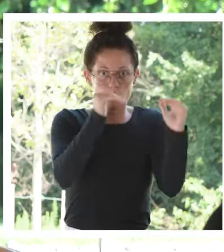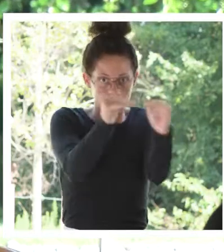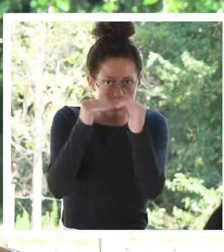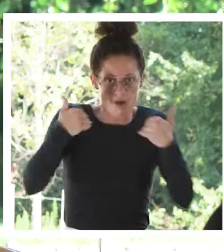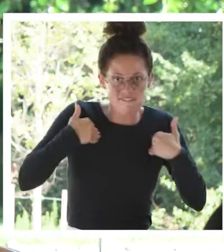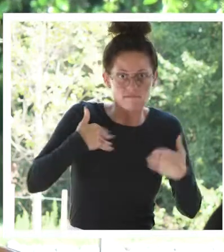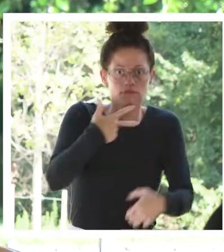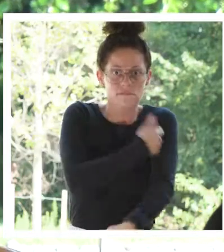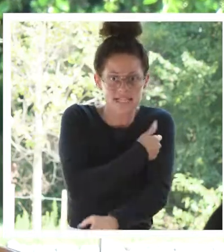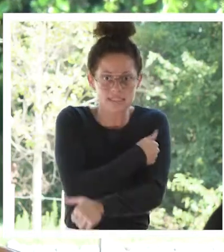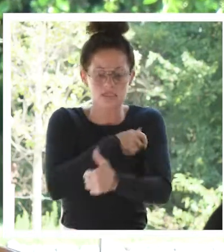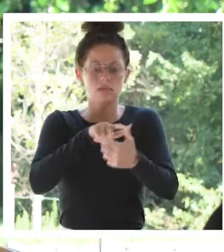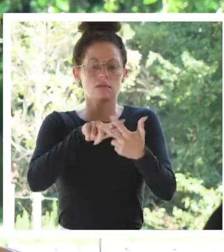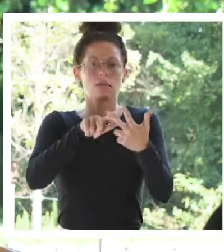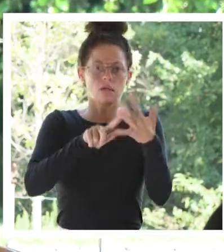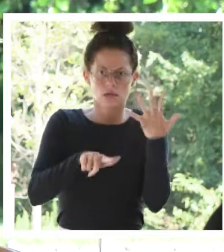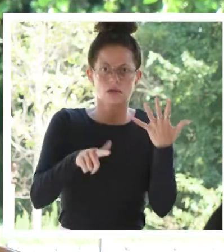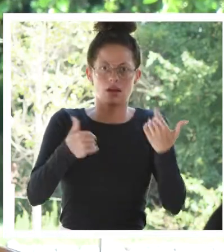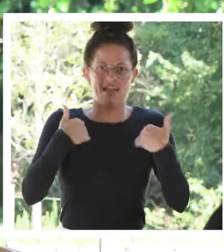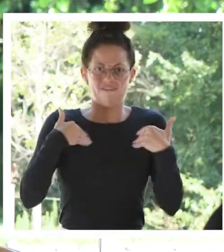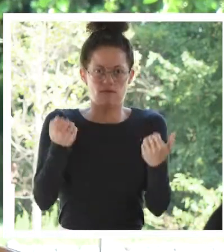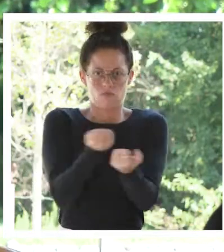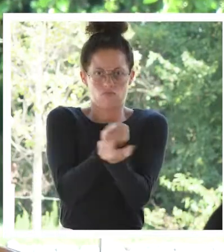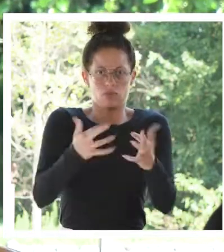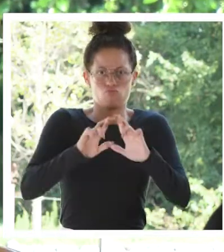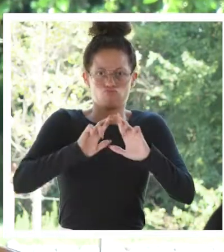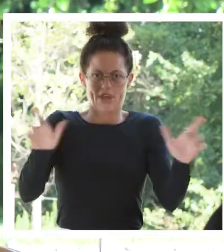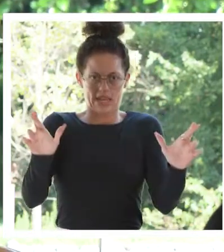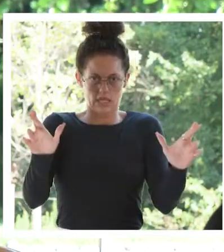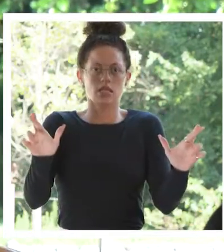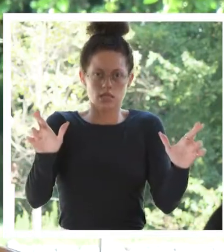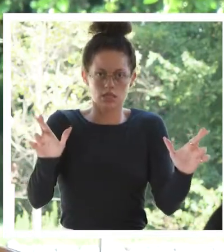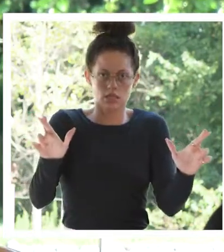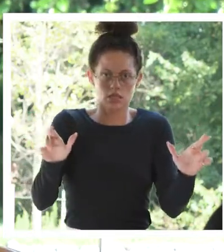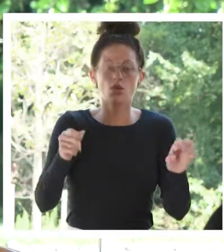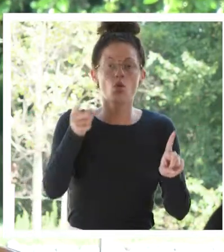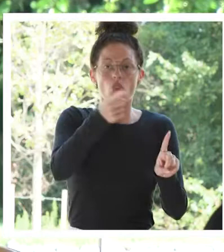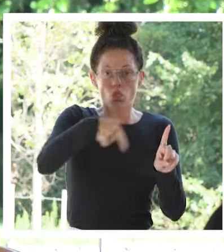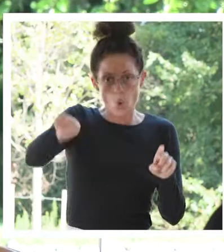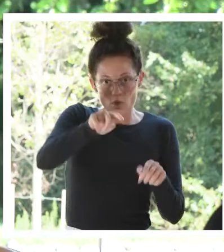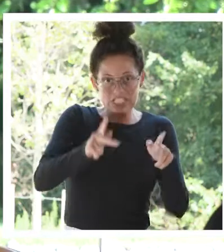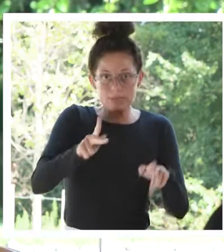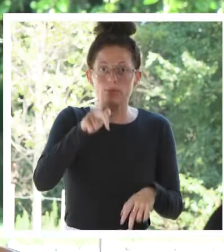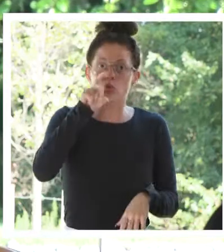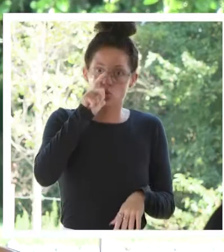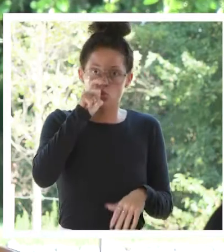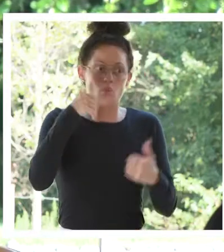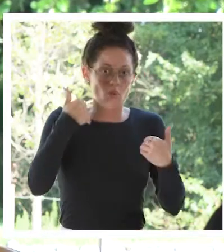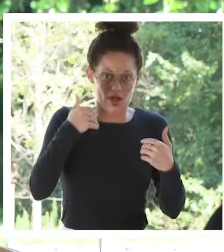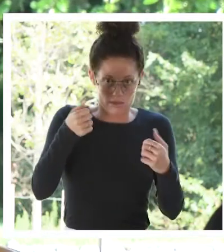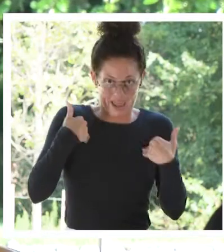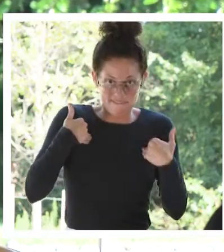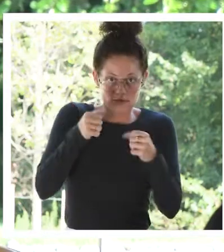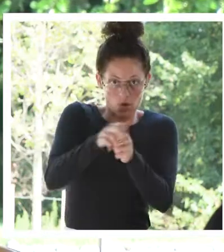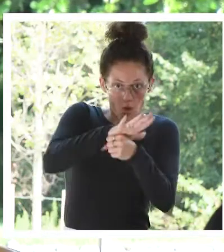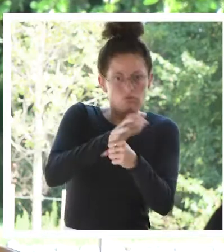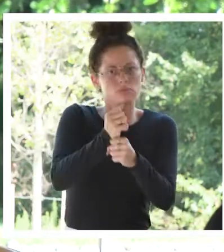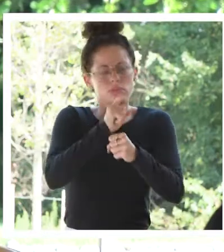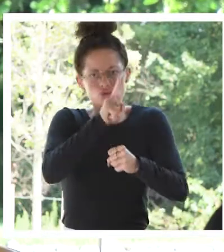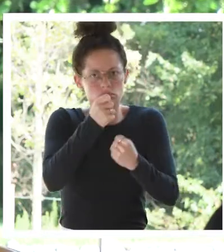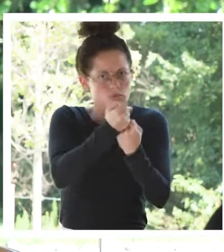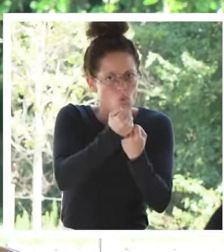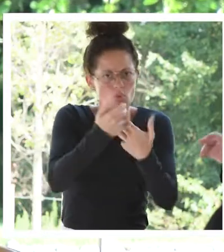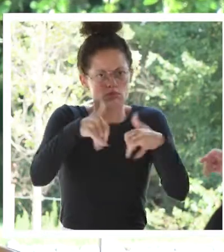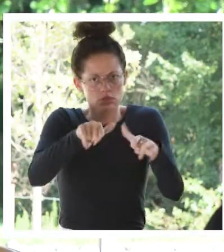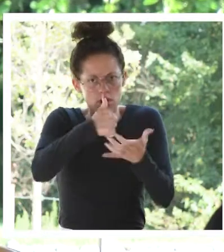to produce the therapeutics that can help those who do have and get COVID. And that